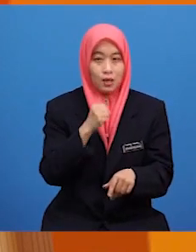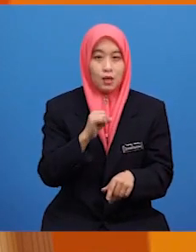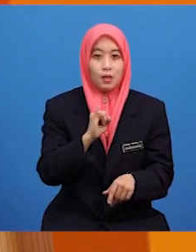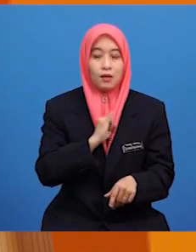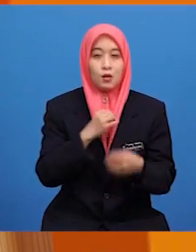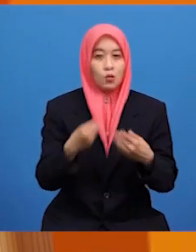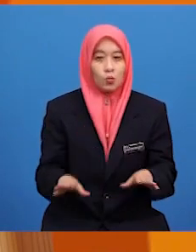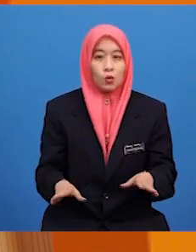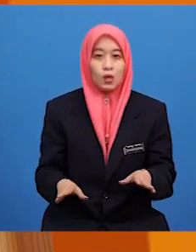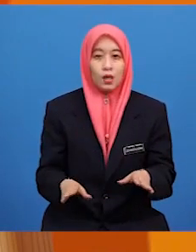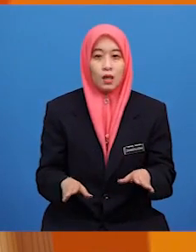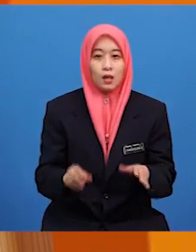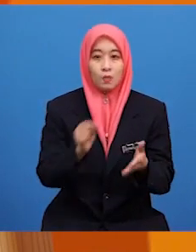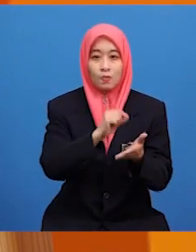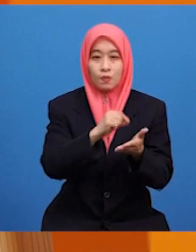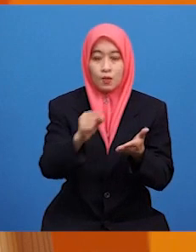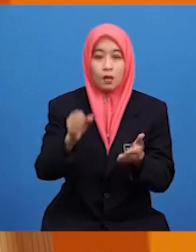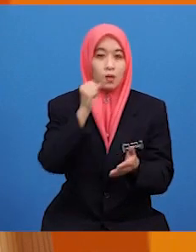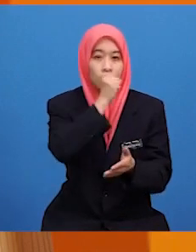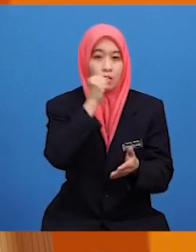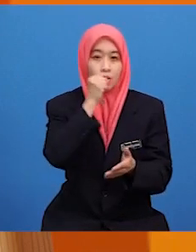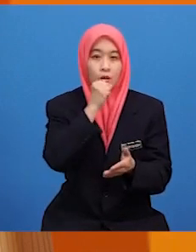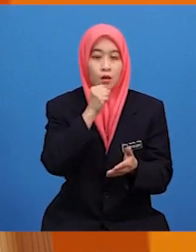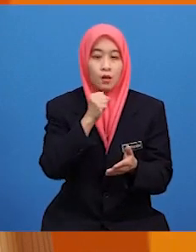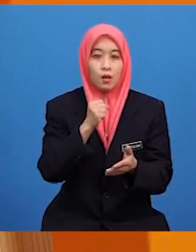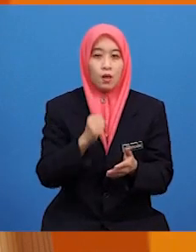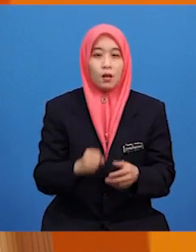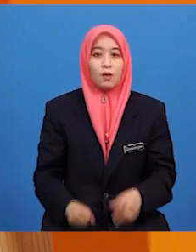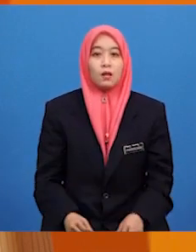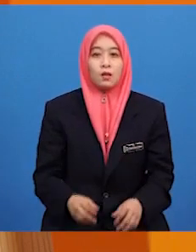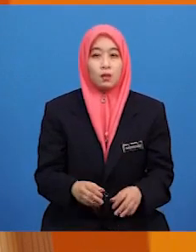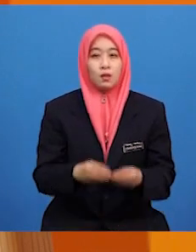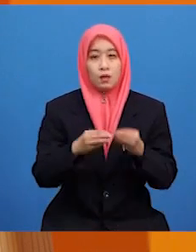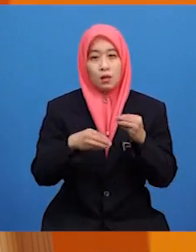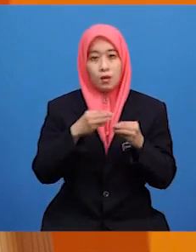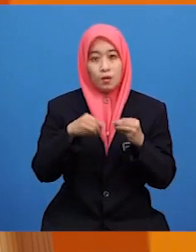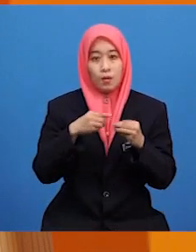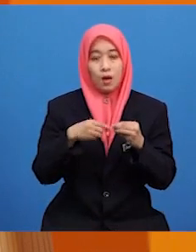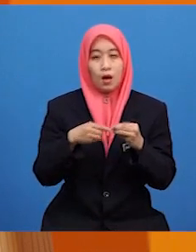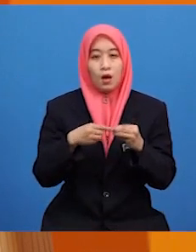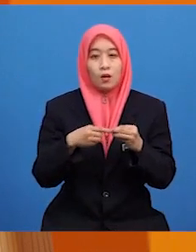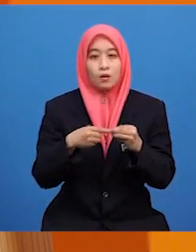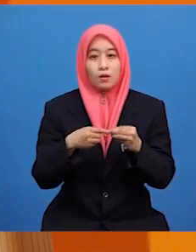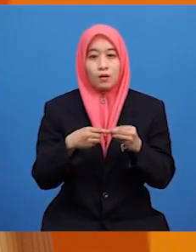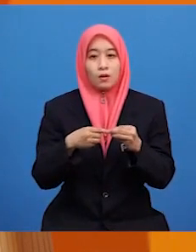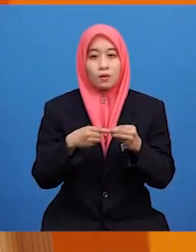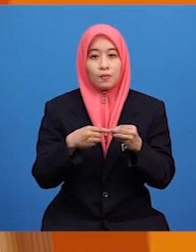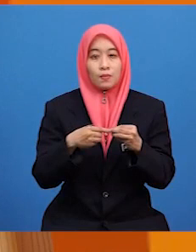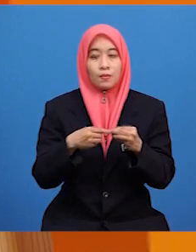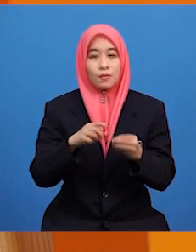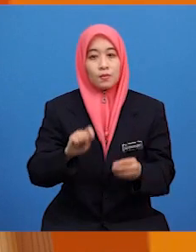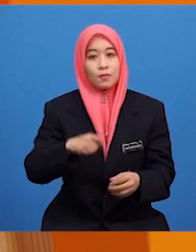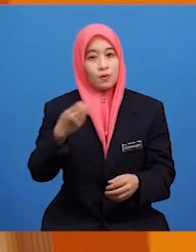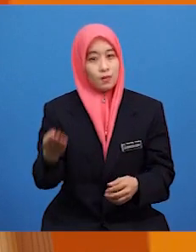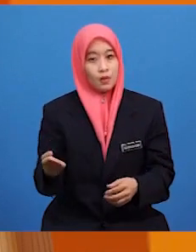written a song about them because I love them a lot. But before we